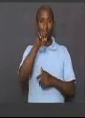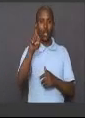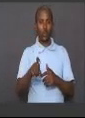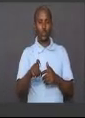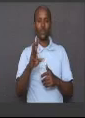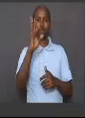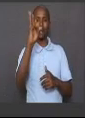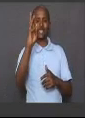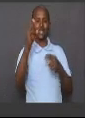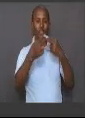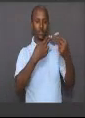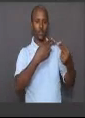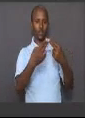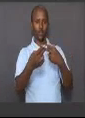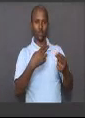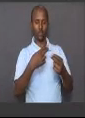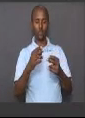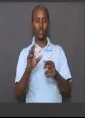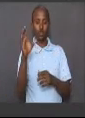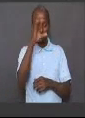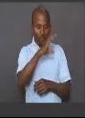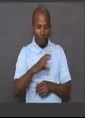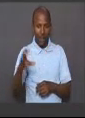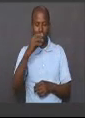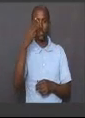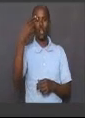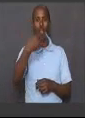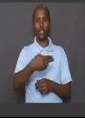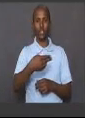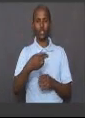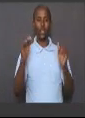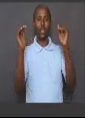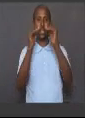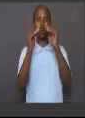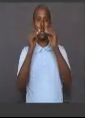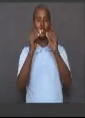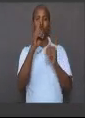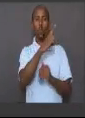by 6, so we find that h equals